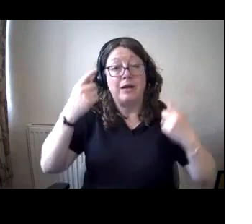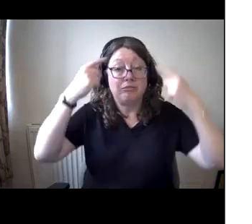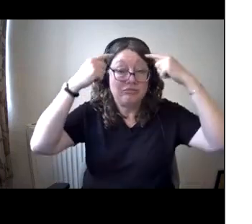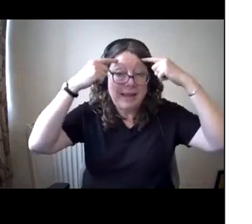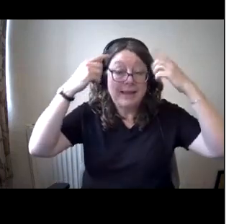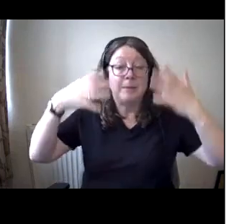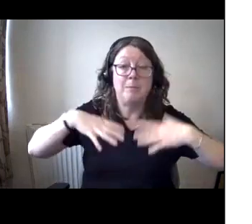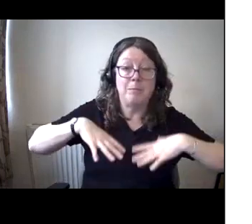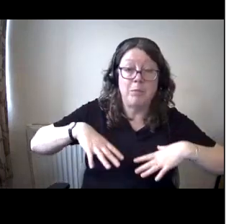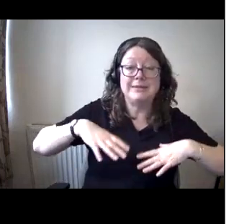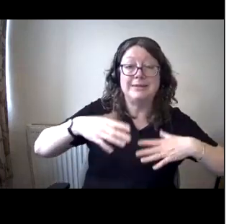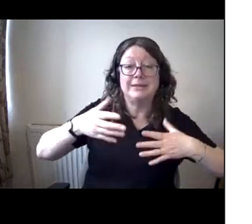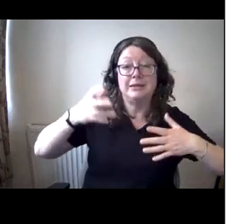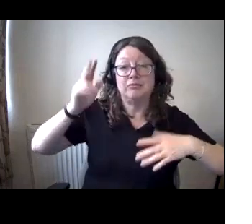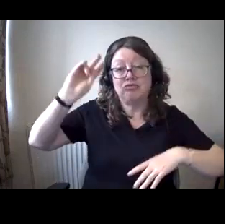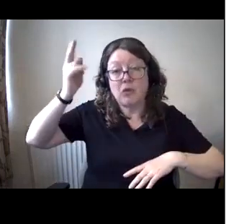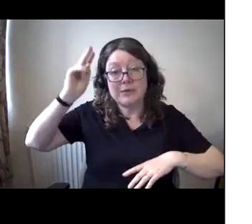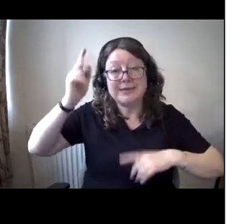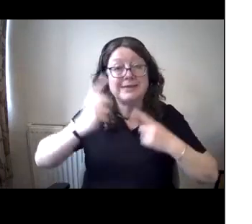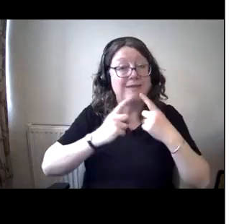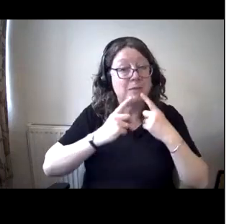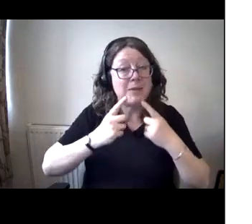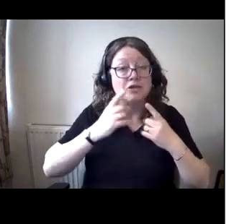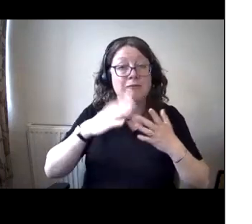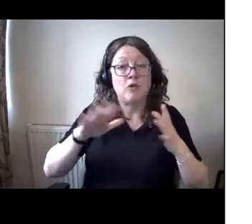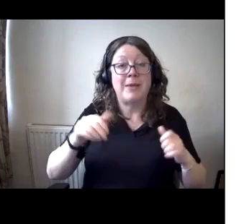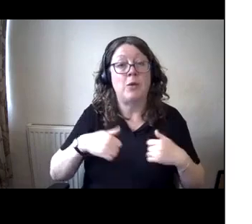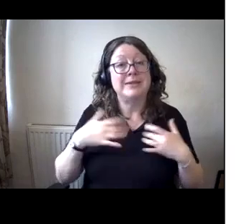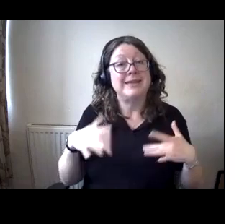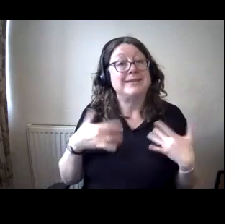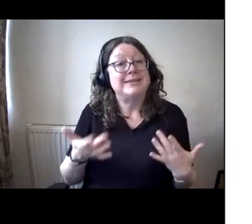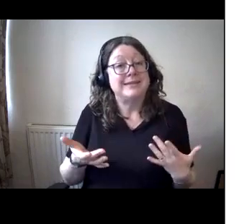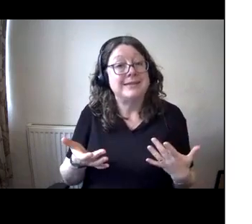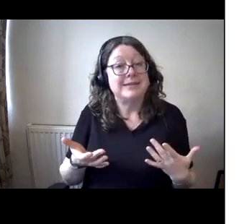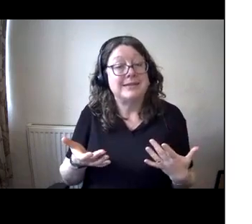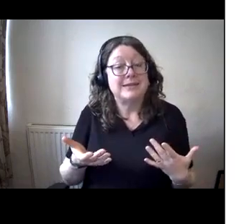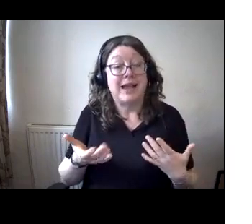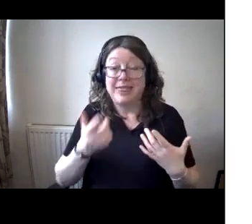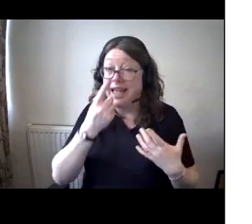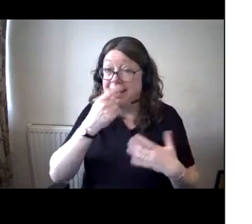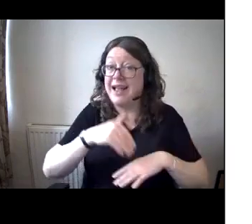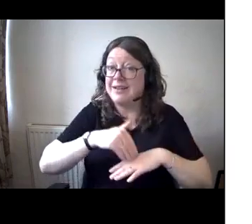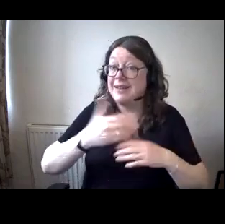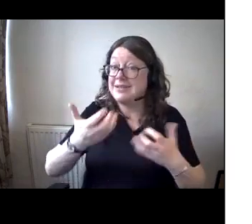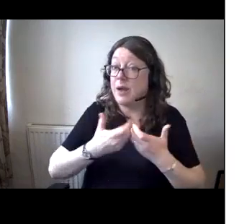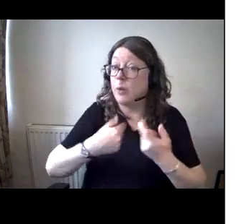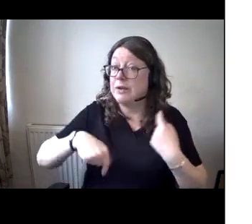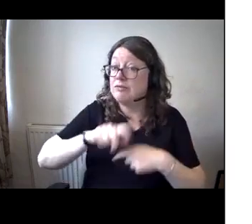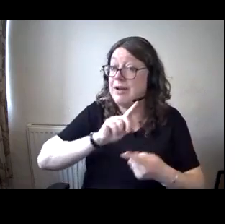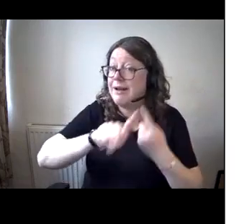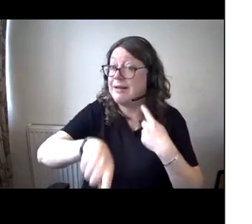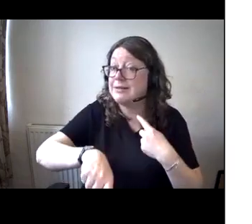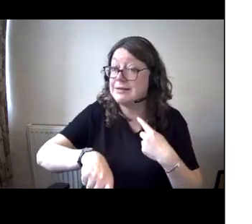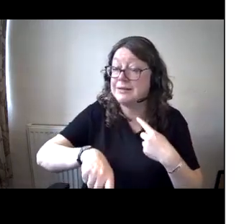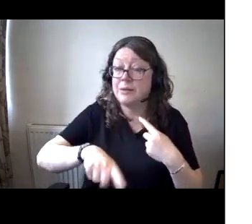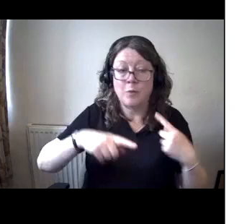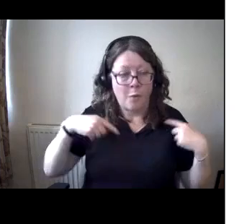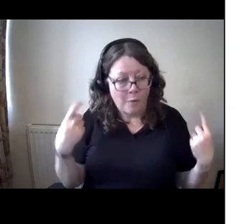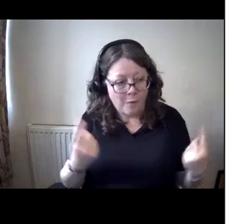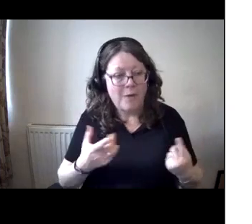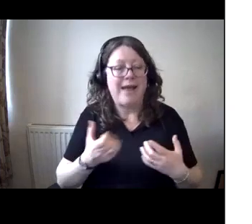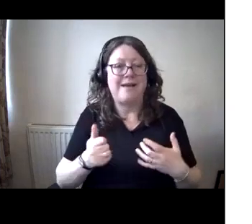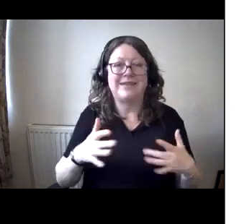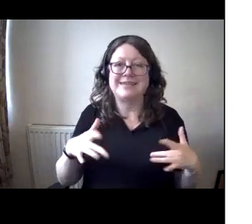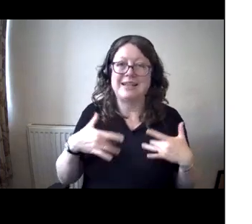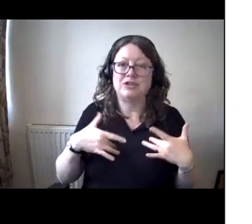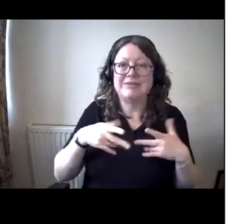our senses, and that can affect how we react to things. So we've all got sensory systems, we've all got sensory preferences, we've all got